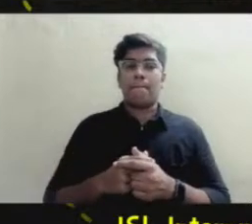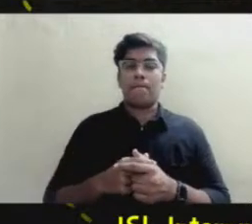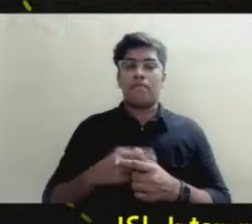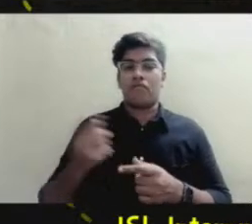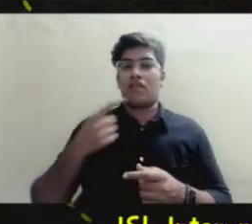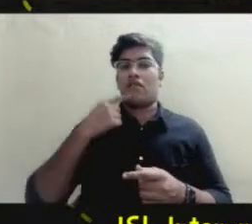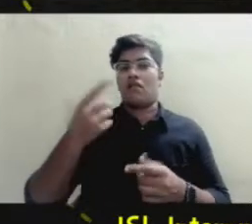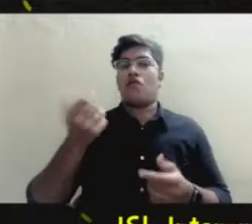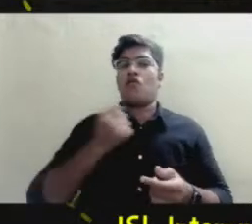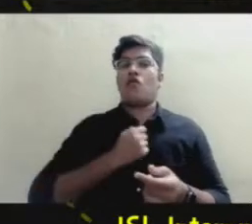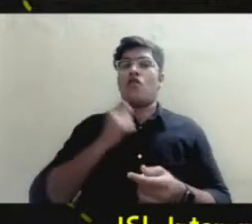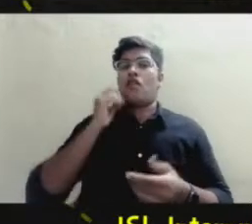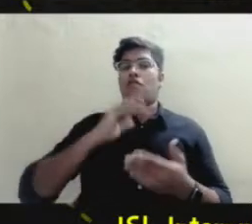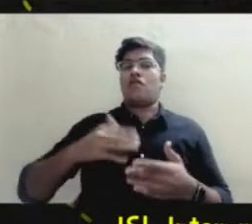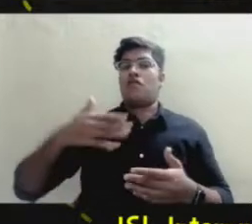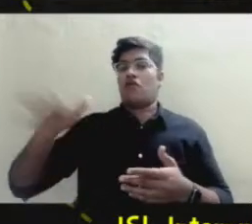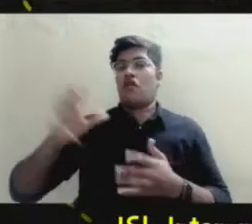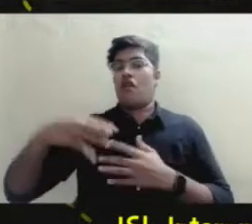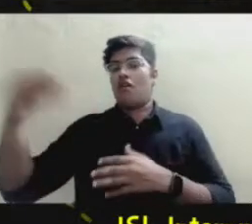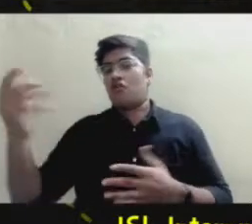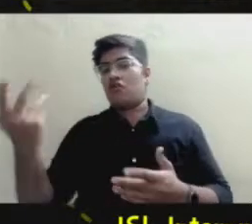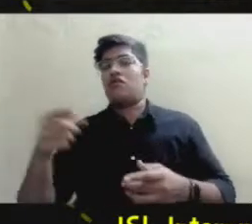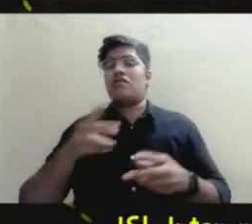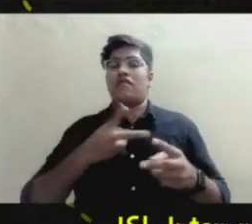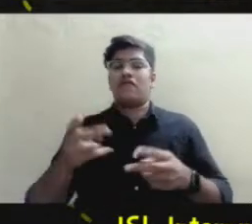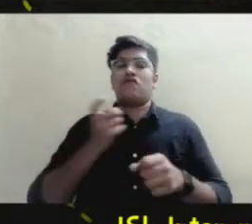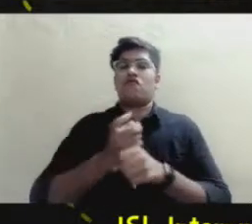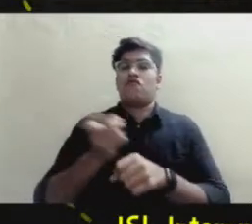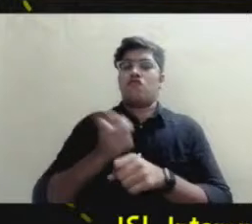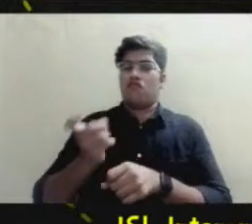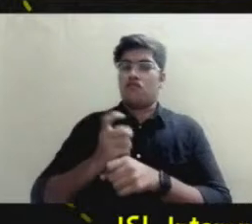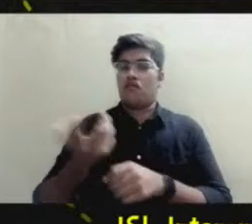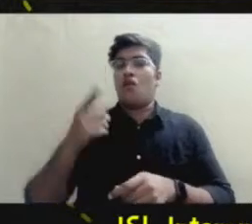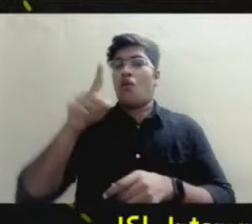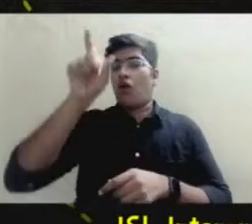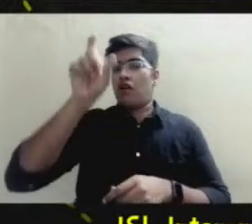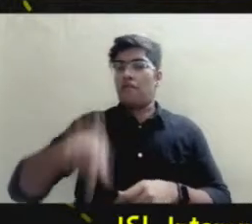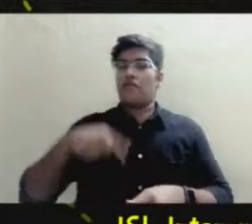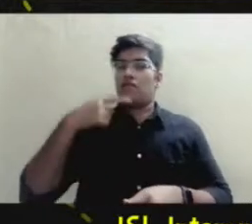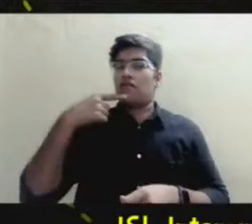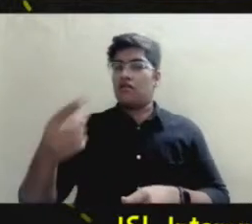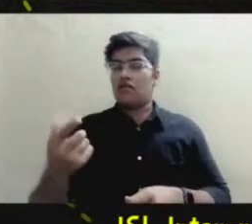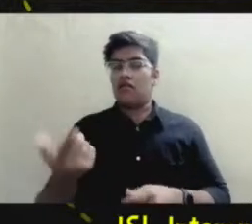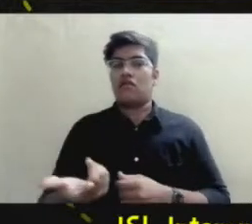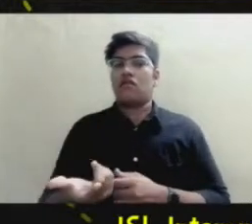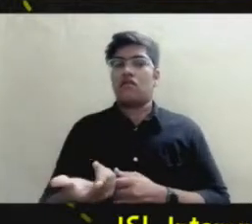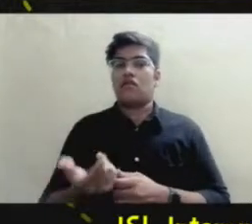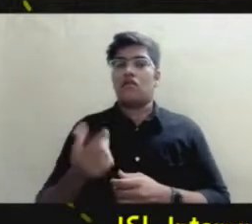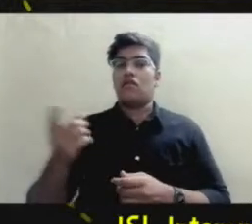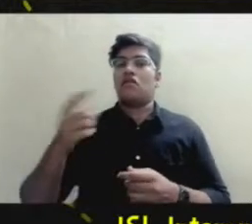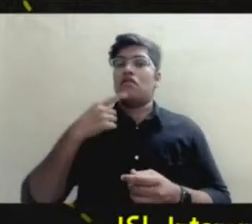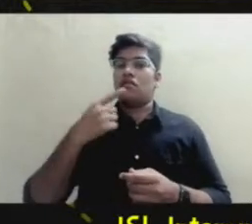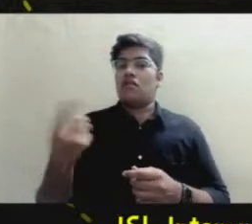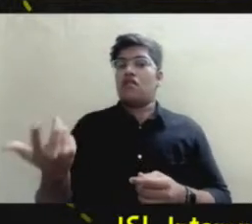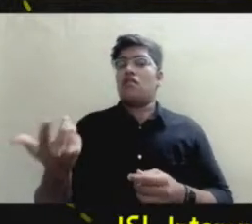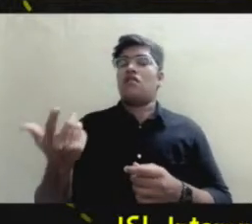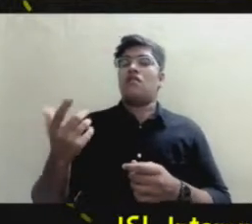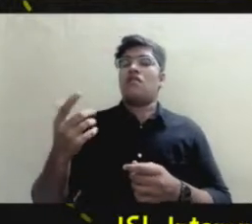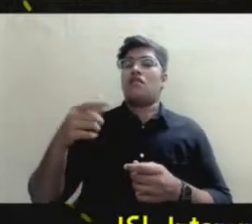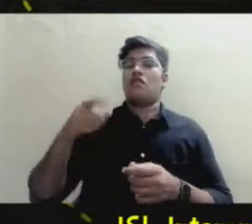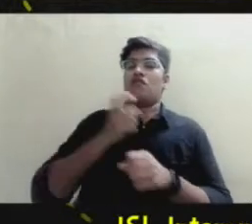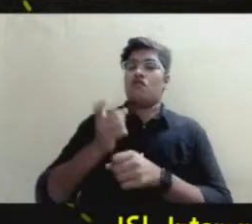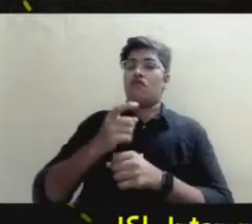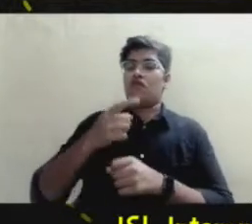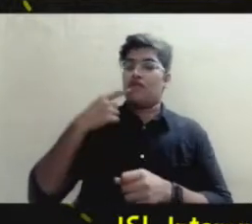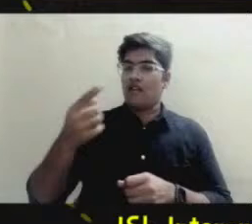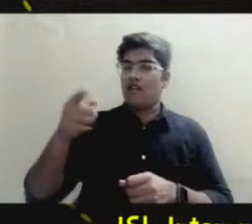Saiya gaye, Pardes, More Saiya gaye. And then one of the singers said, Saiya ke Prime Minister hamesha bahar jata rehta hai.